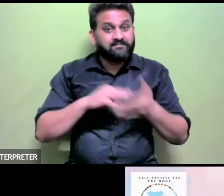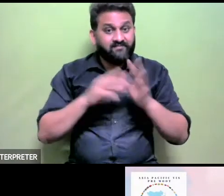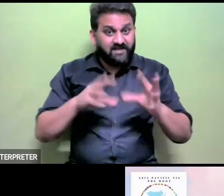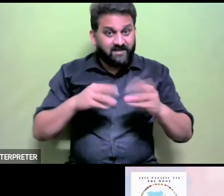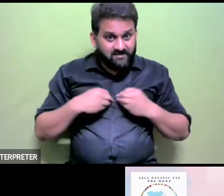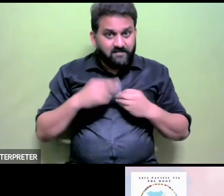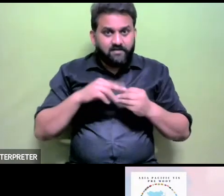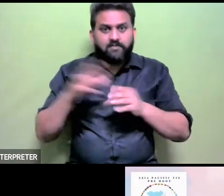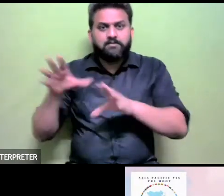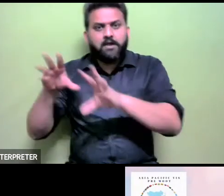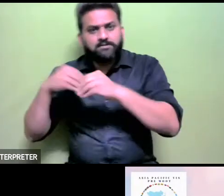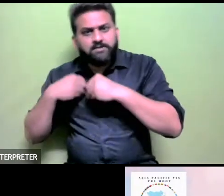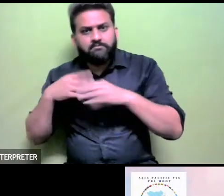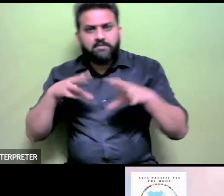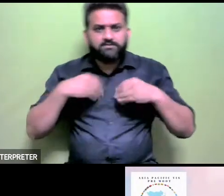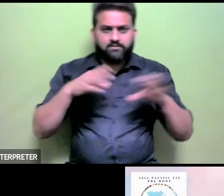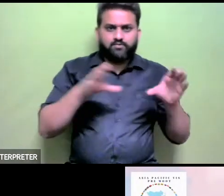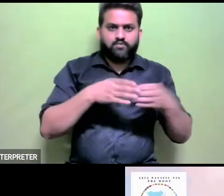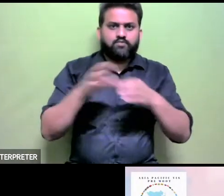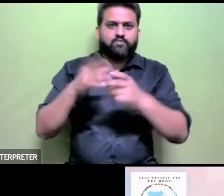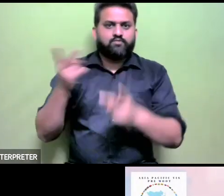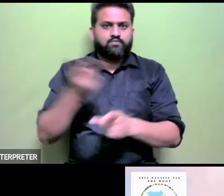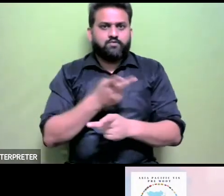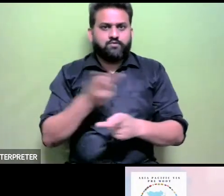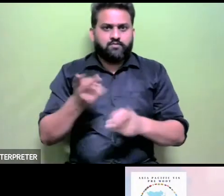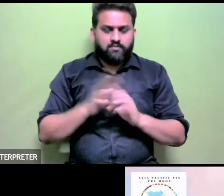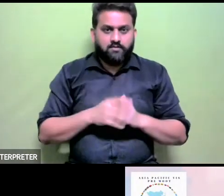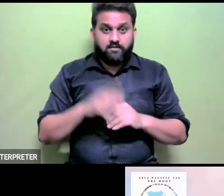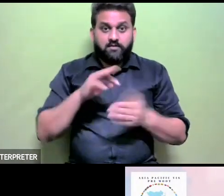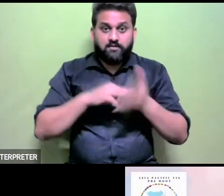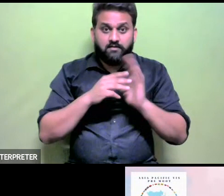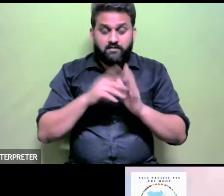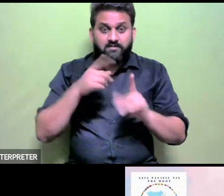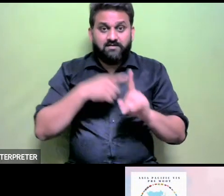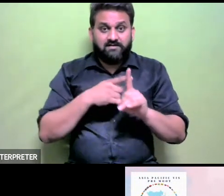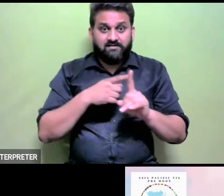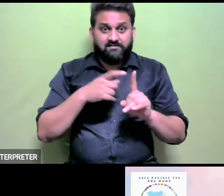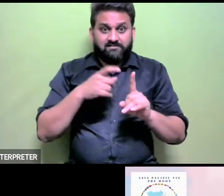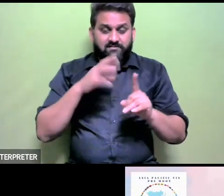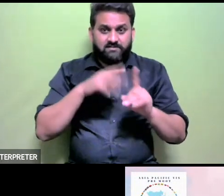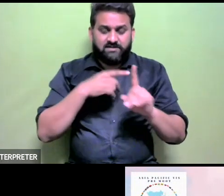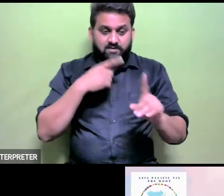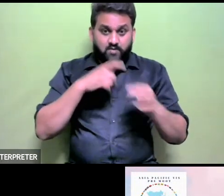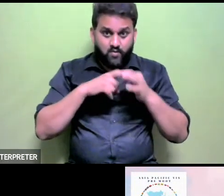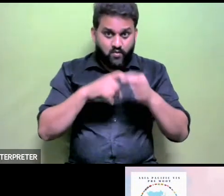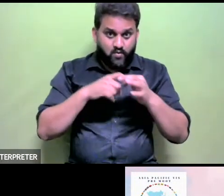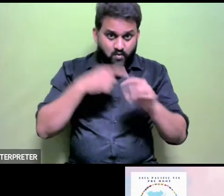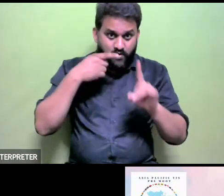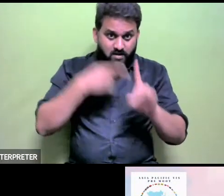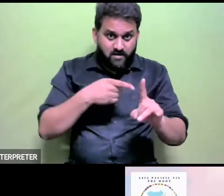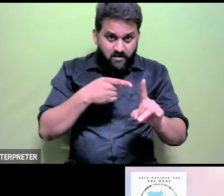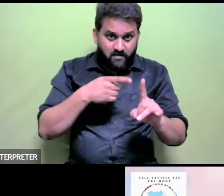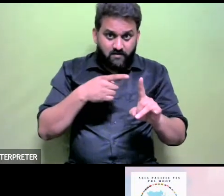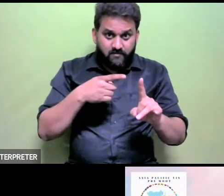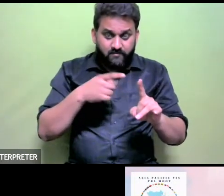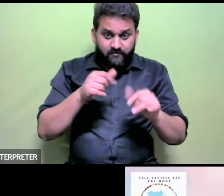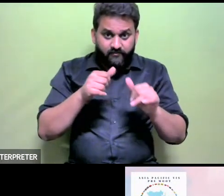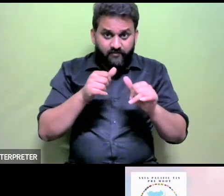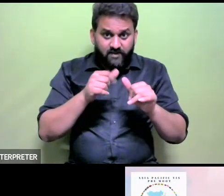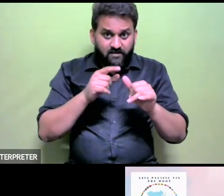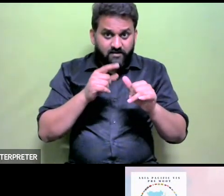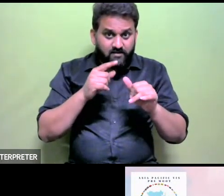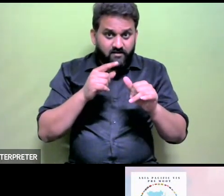both parties. So nobody can challenge that. So far as awards cited questions are concerned, if you are talking about the awards cited in a